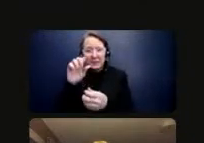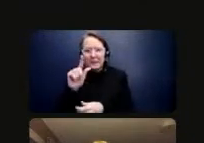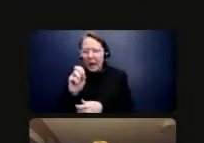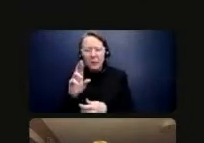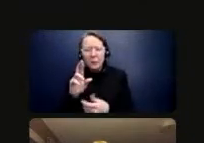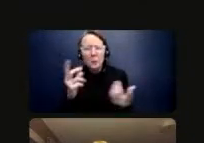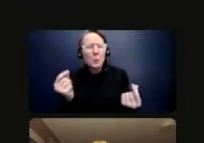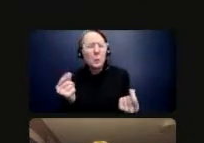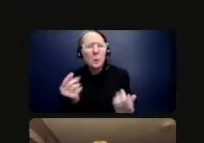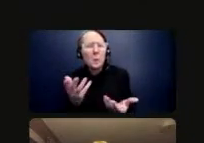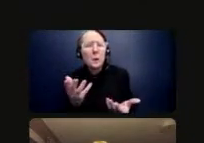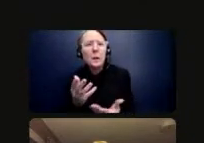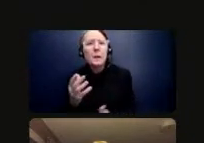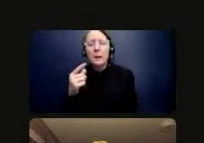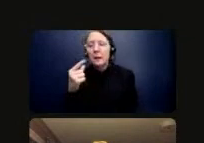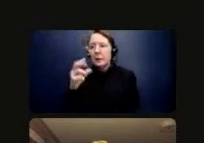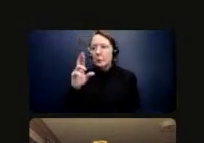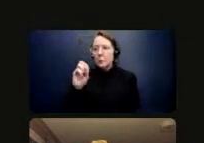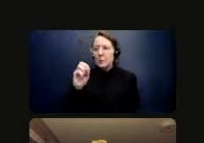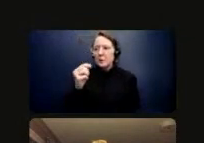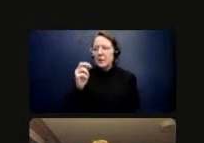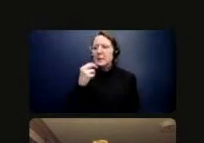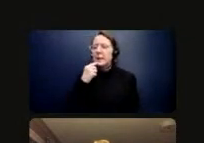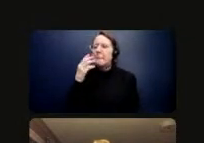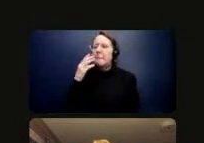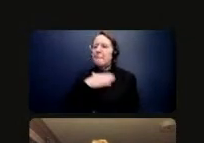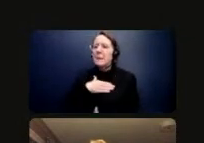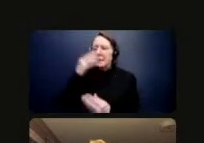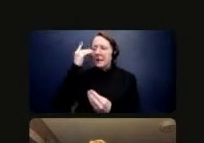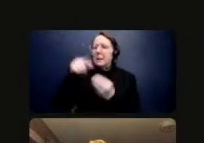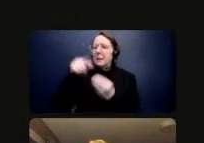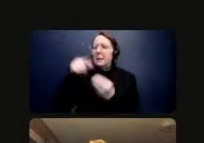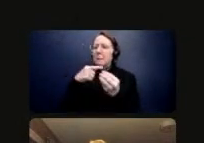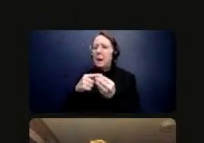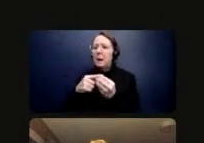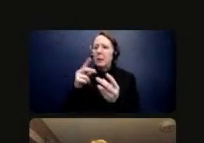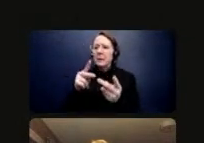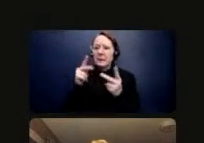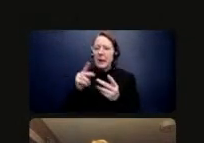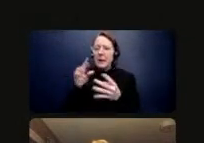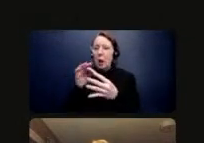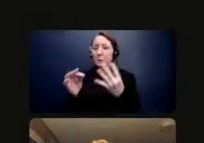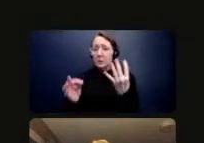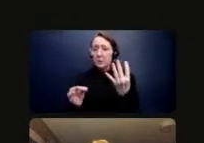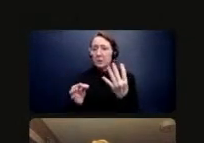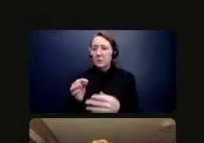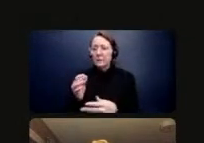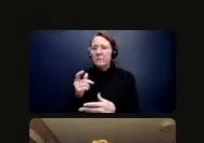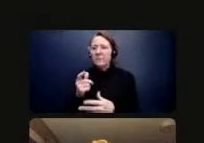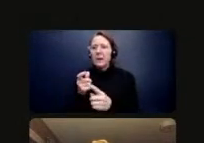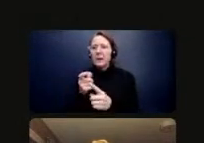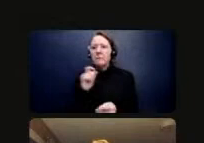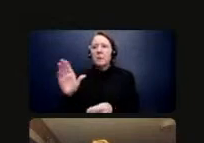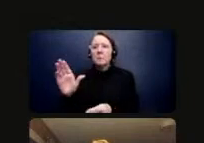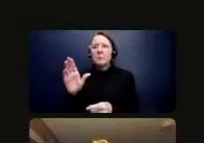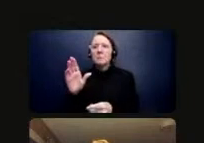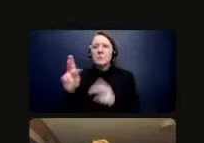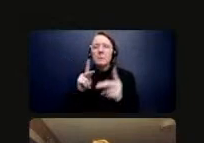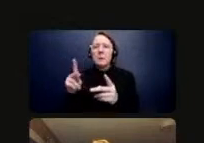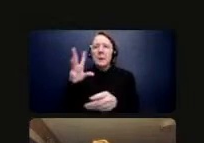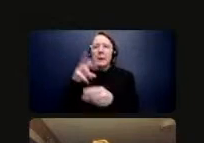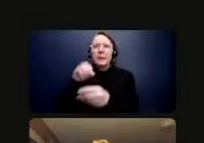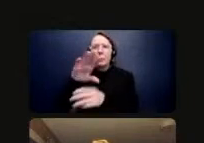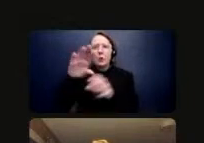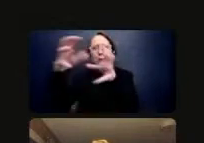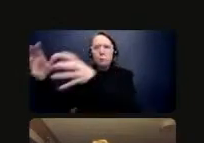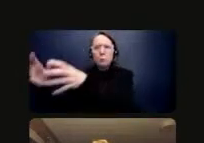doing? Yeah, please be thinking about the sites and which ones are from your constituent input and from the outreach